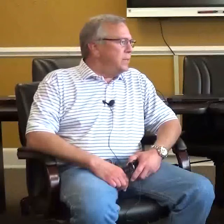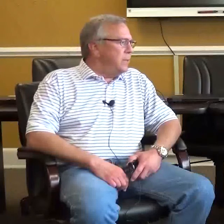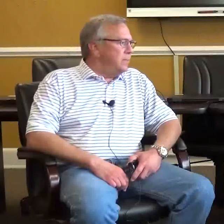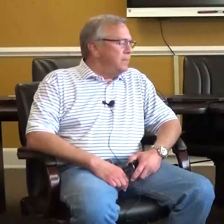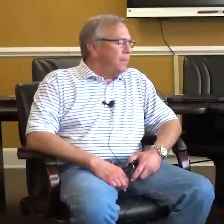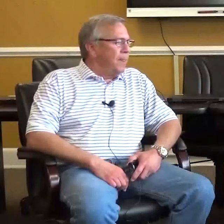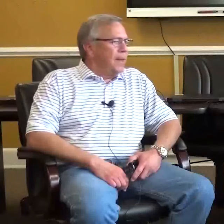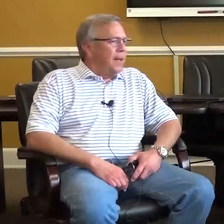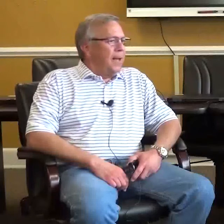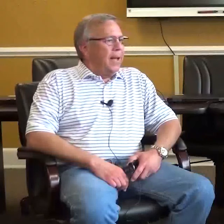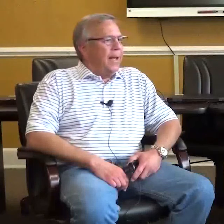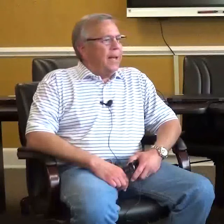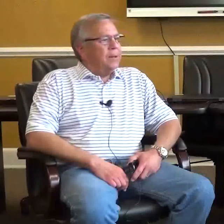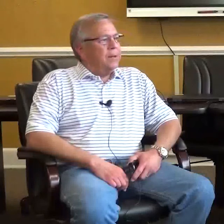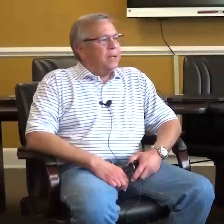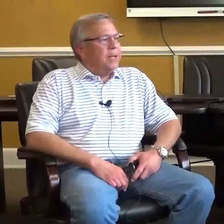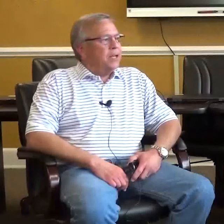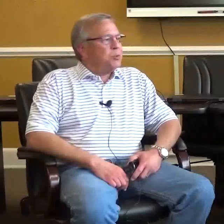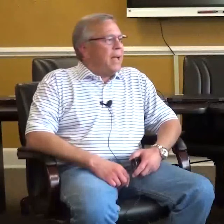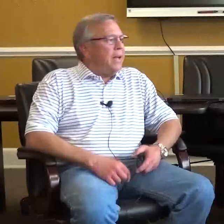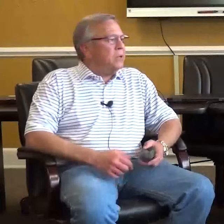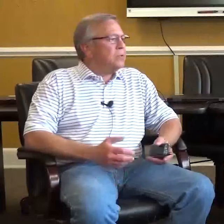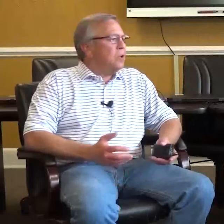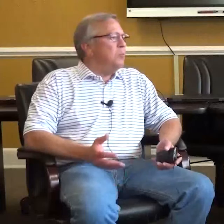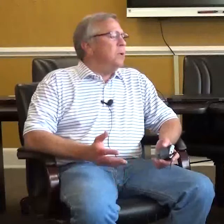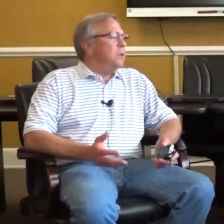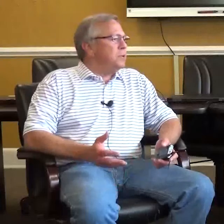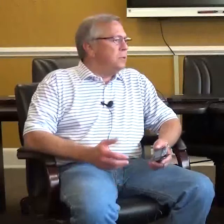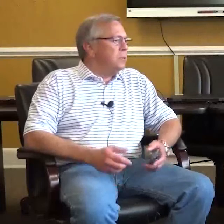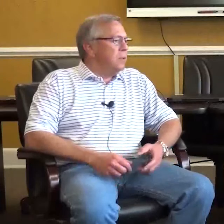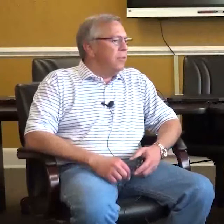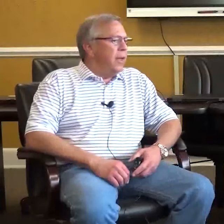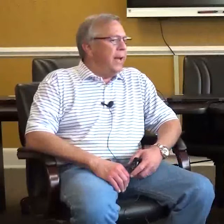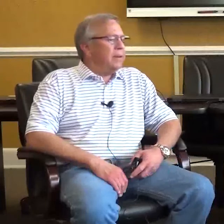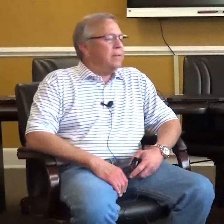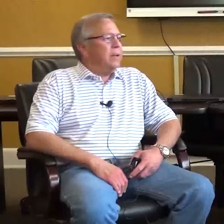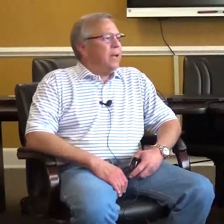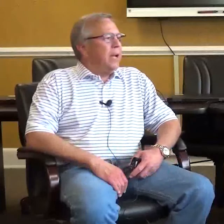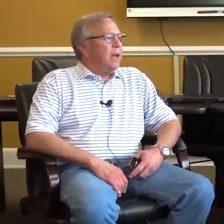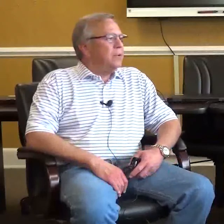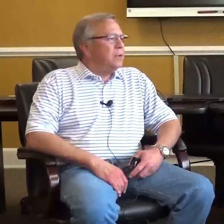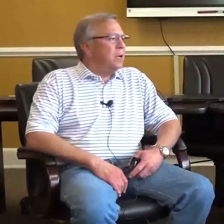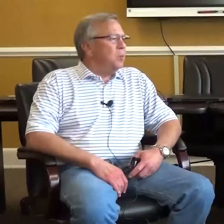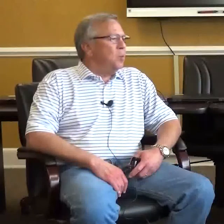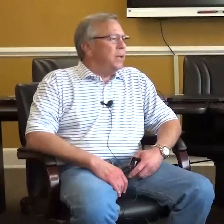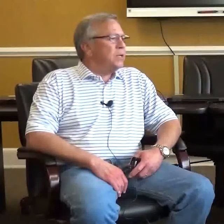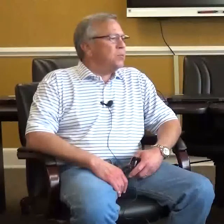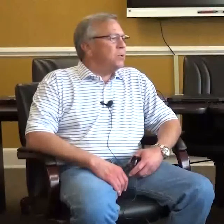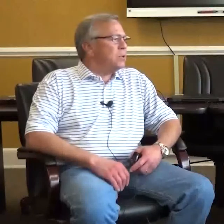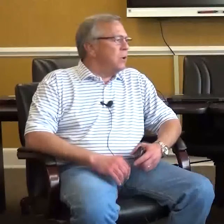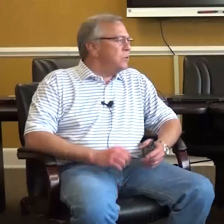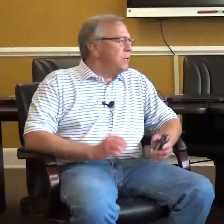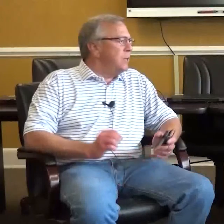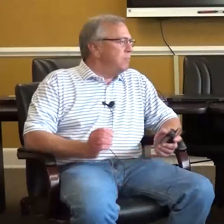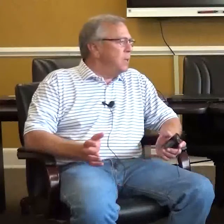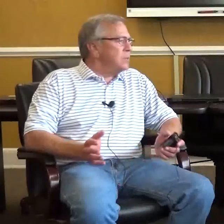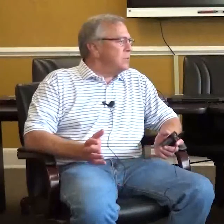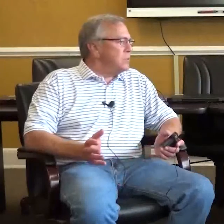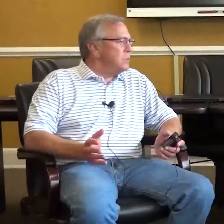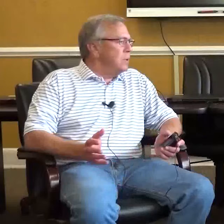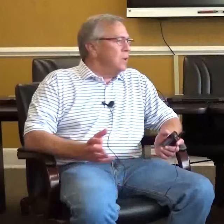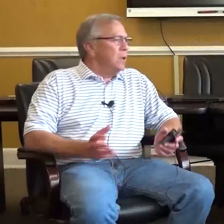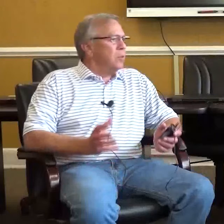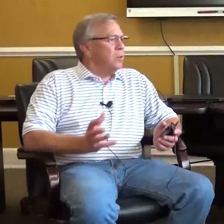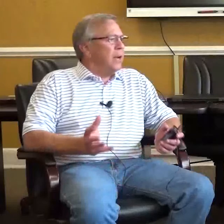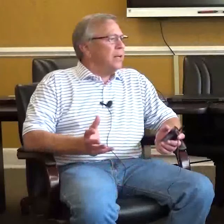to 18. Yes. And it expanded so much that after a couple of weeks, we started sending